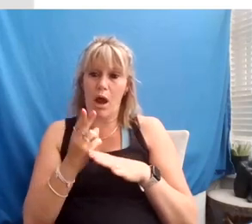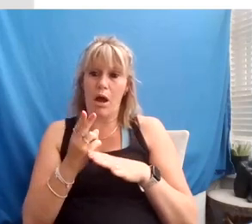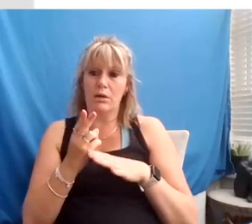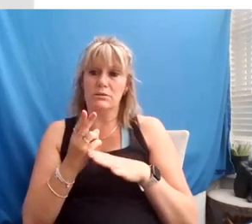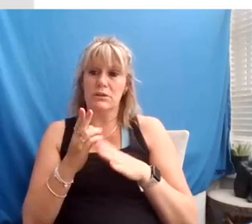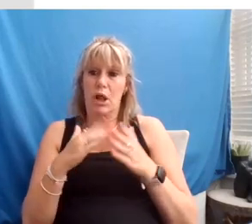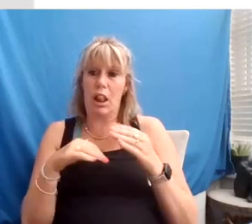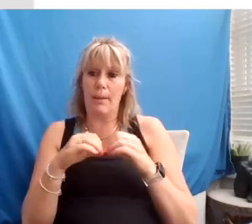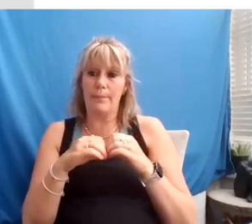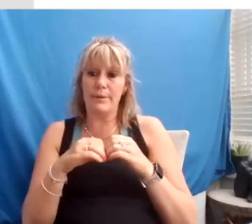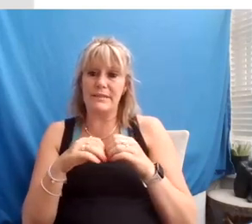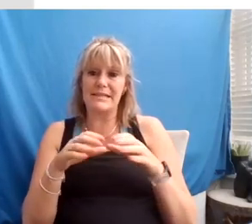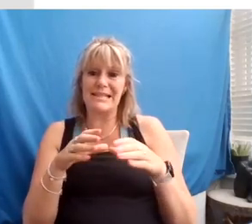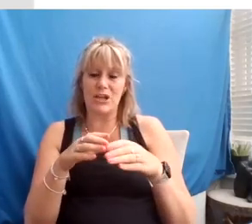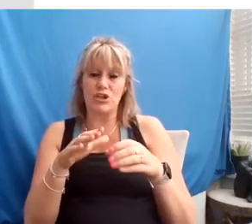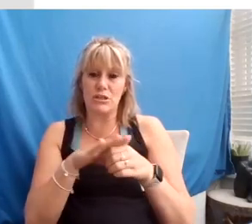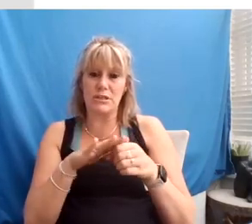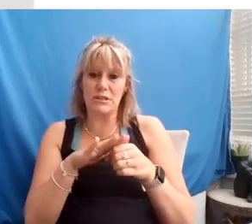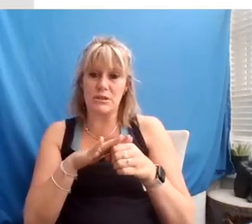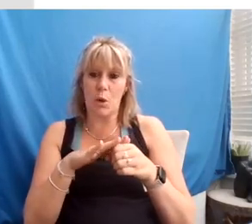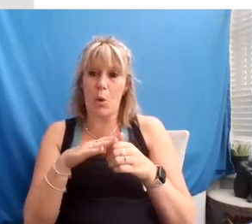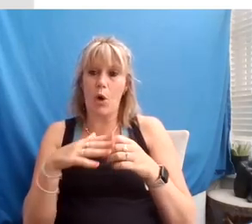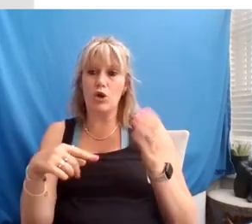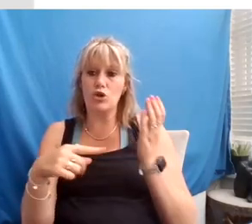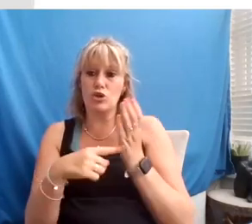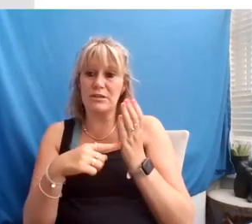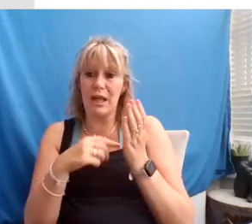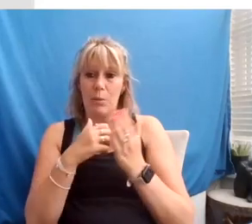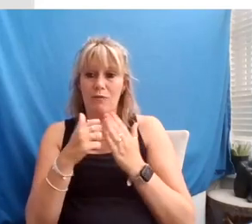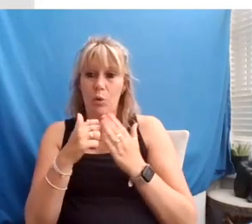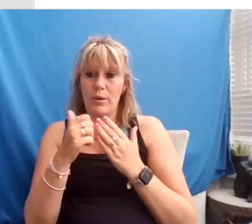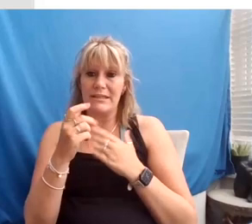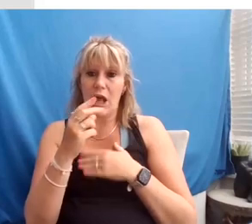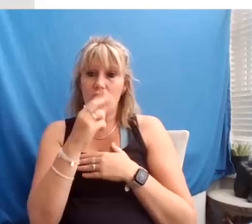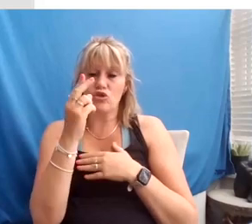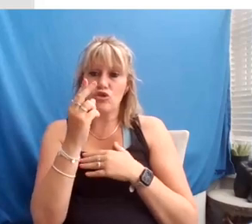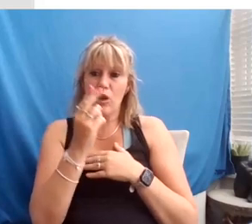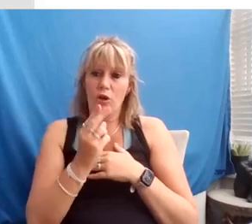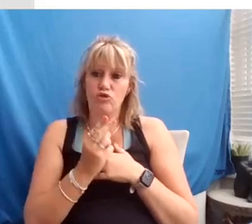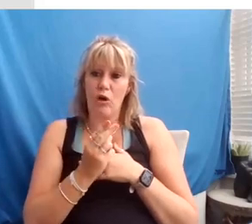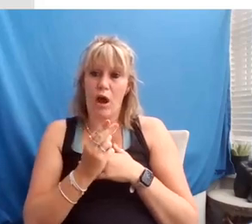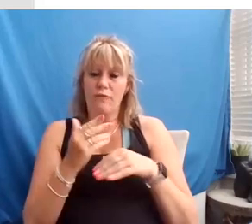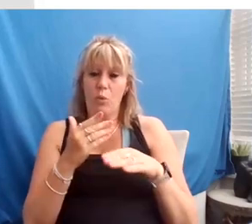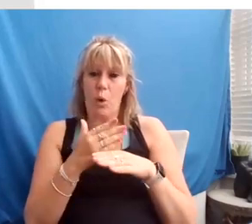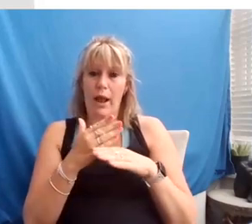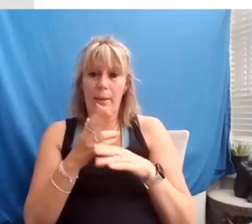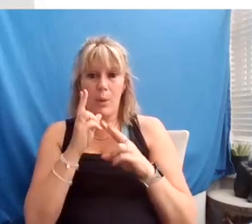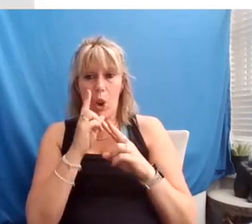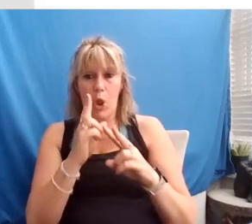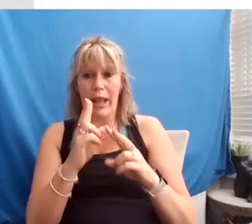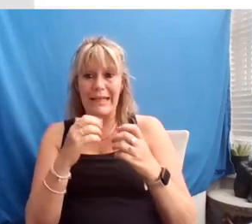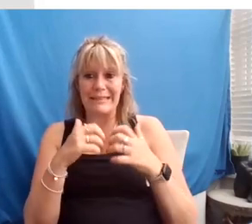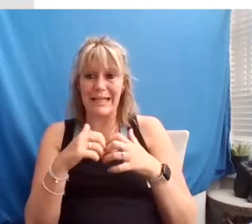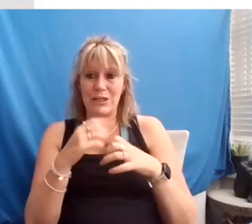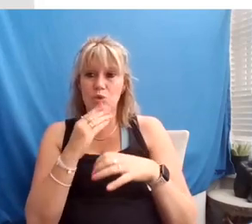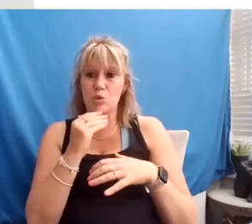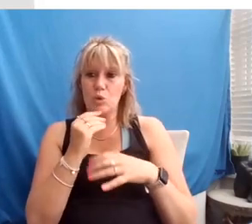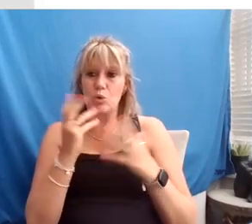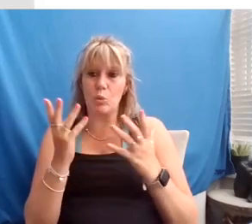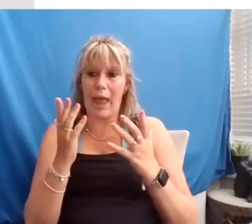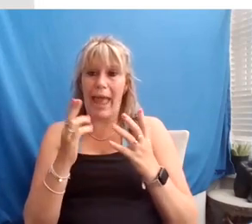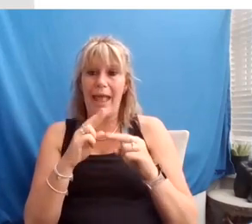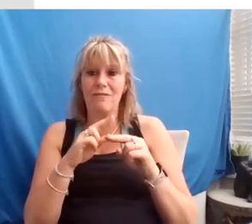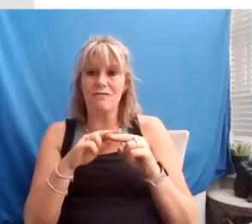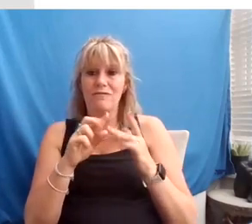Tuesday, we've always done craft-based work, but we look at techniques that you can also use in fine art. And that's always been